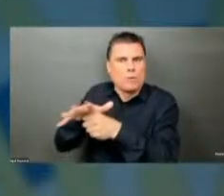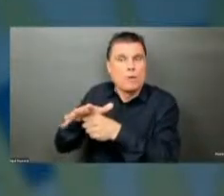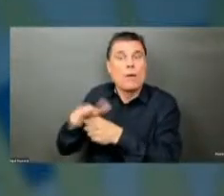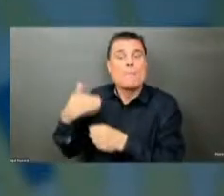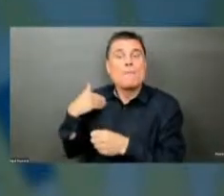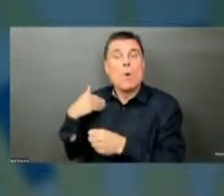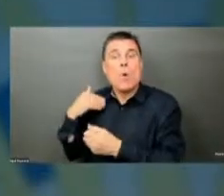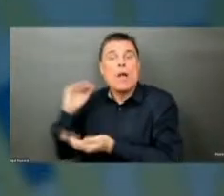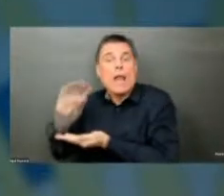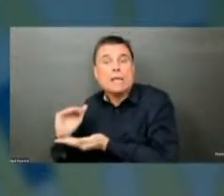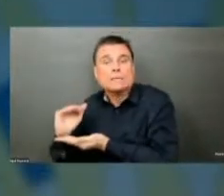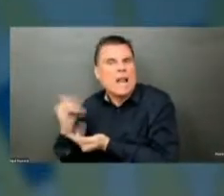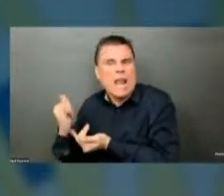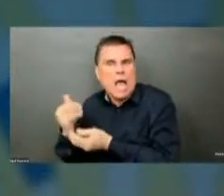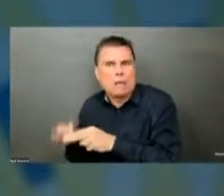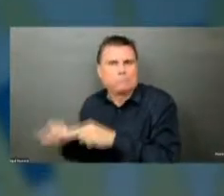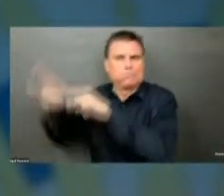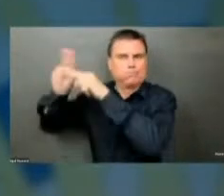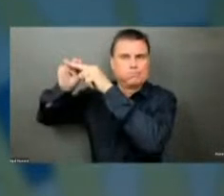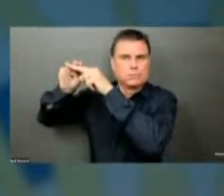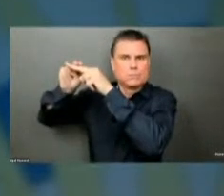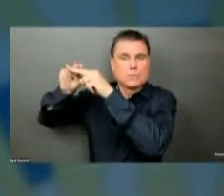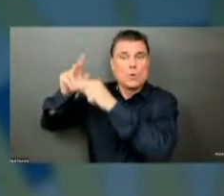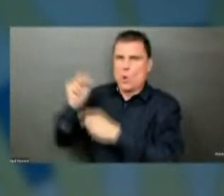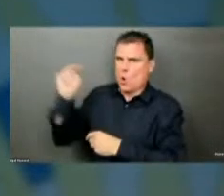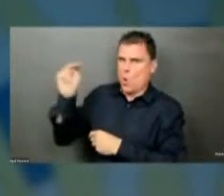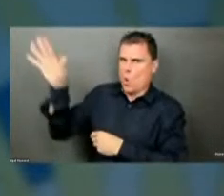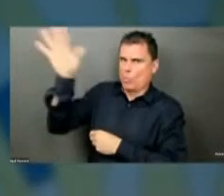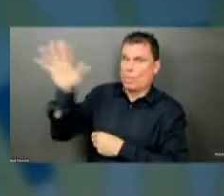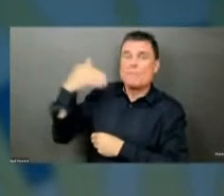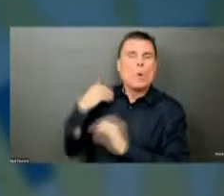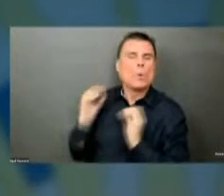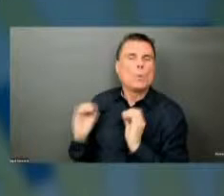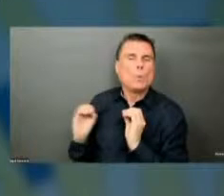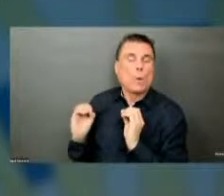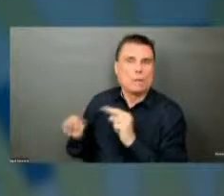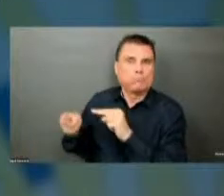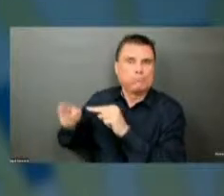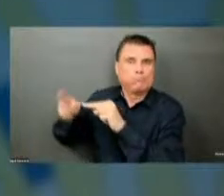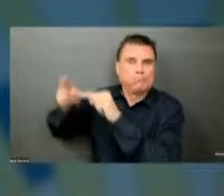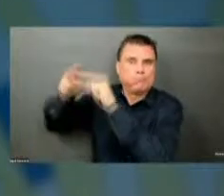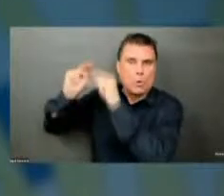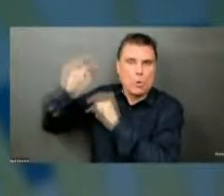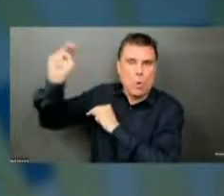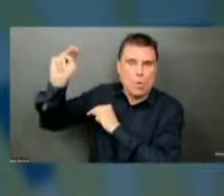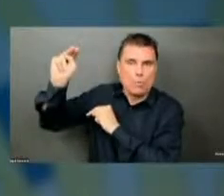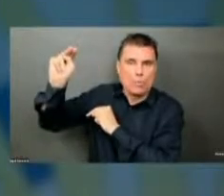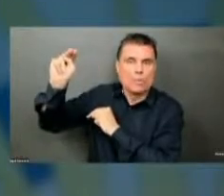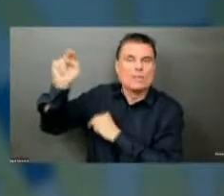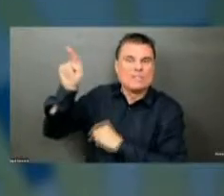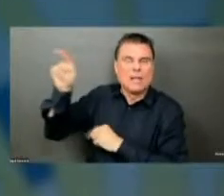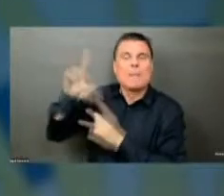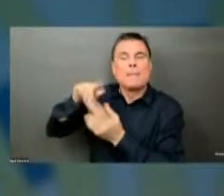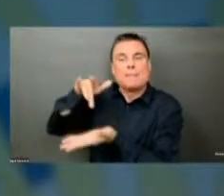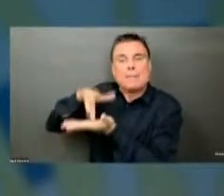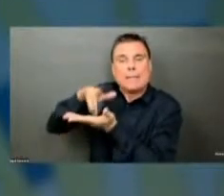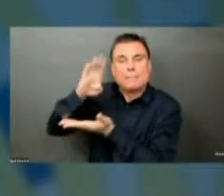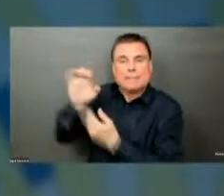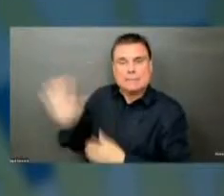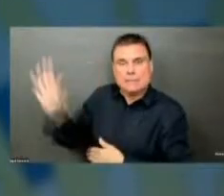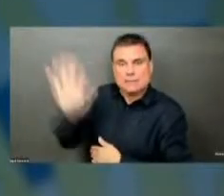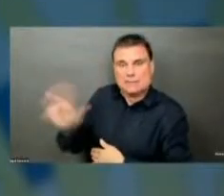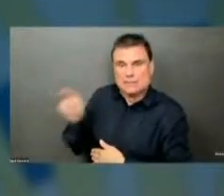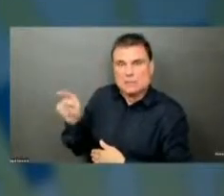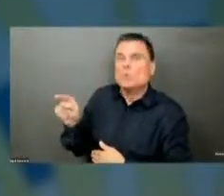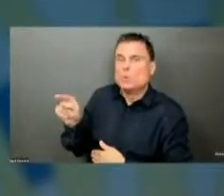the interior of BC. And as we have had more cases, we have presented data at a